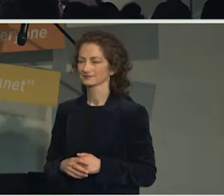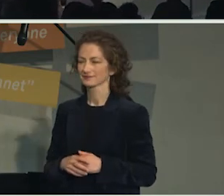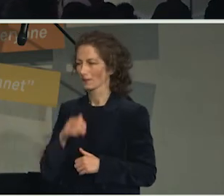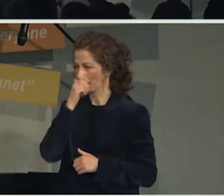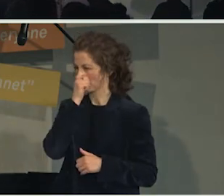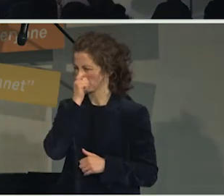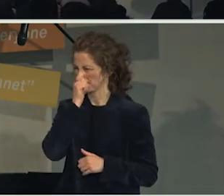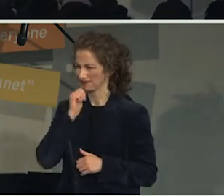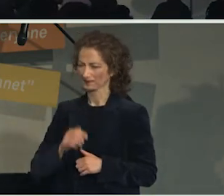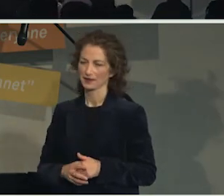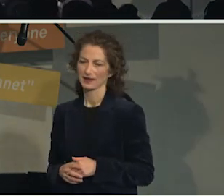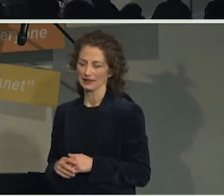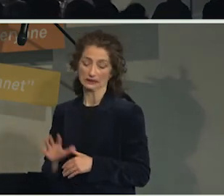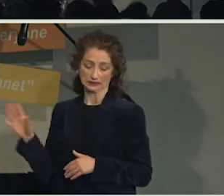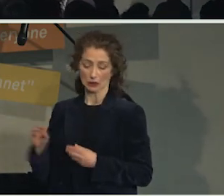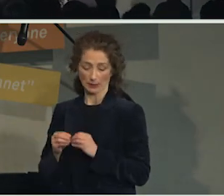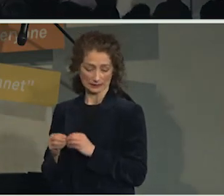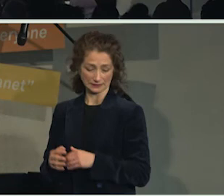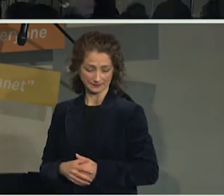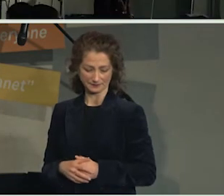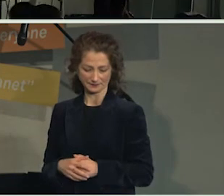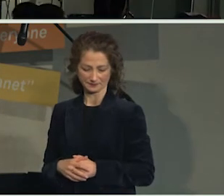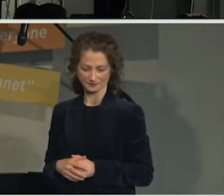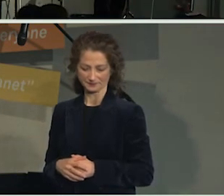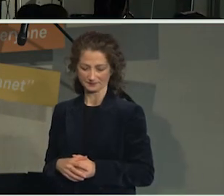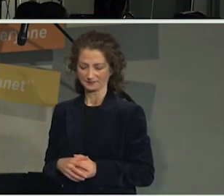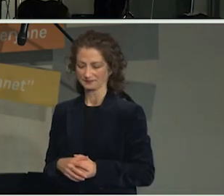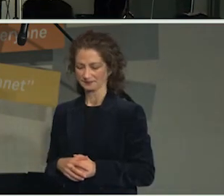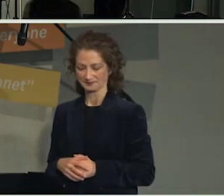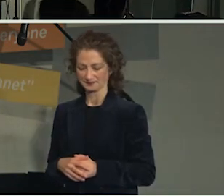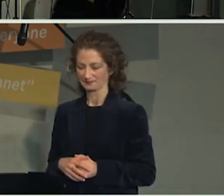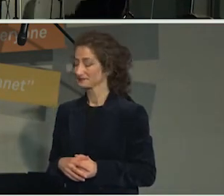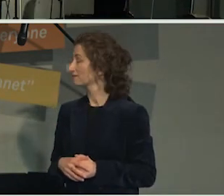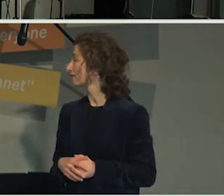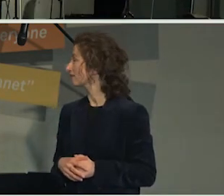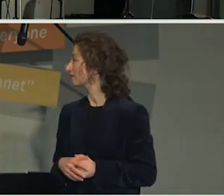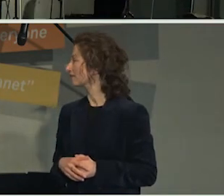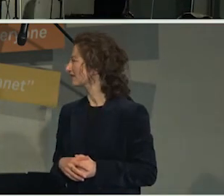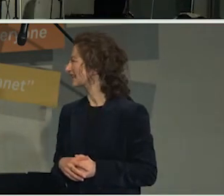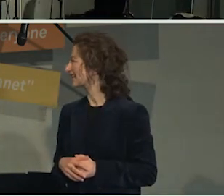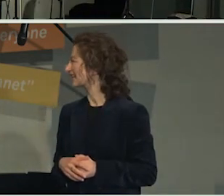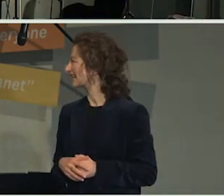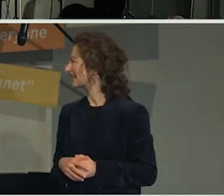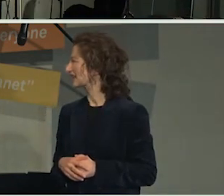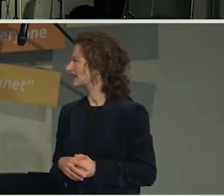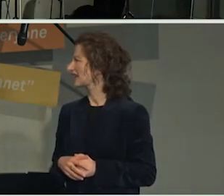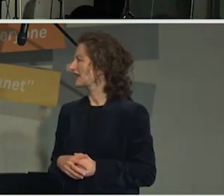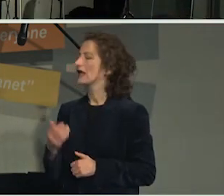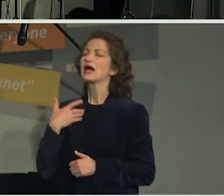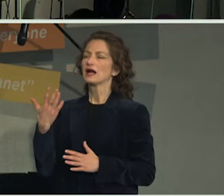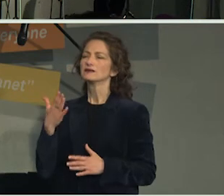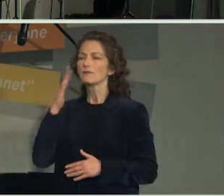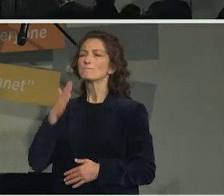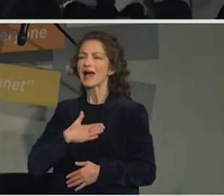it's complicated. It's complicated. Yeah. Okay. Okay. Where are my German-speaking people